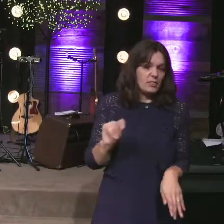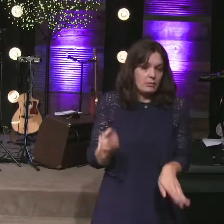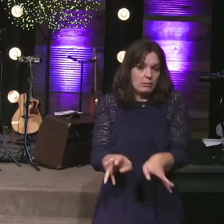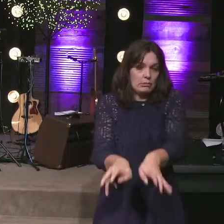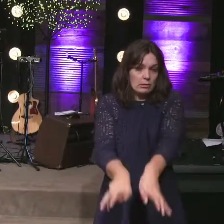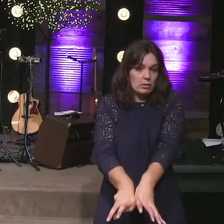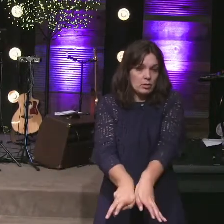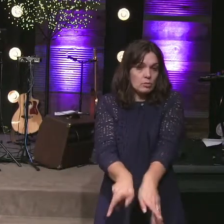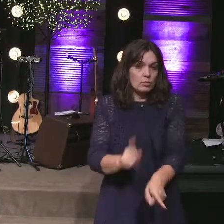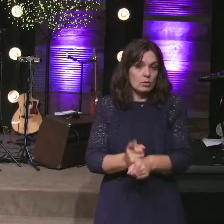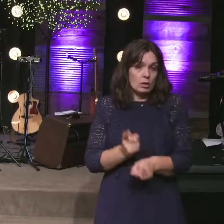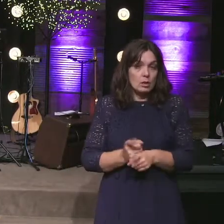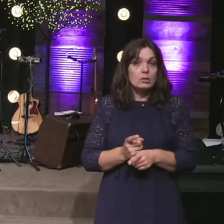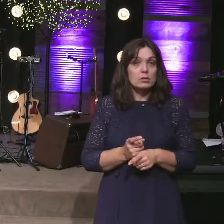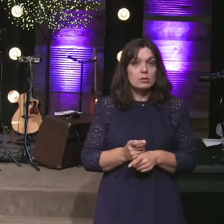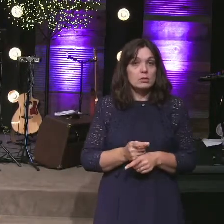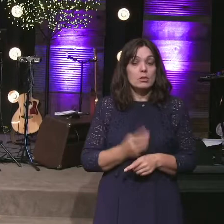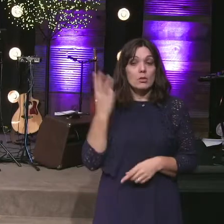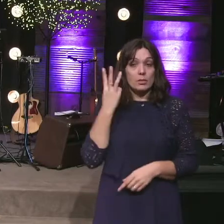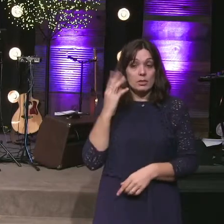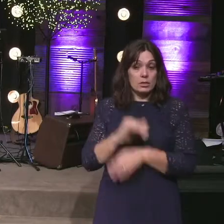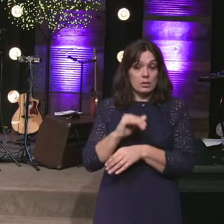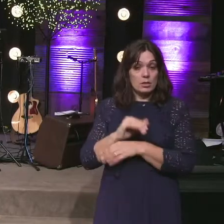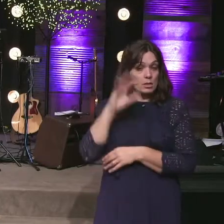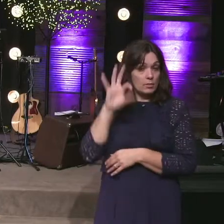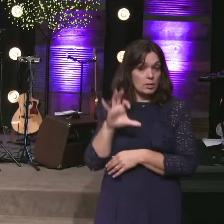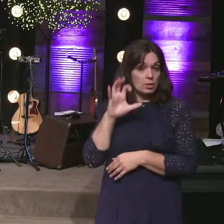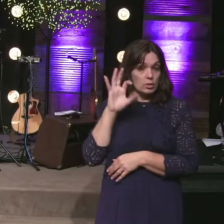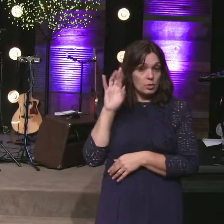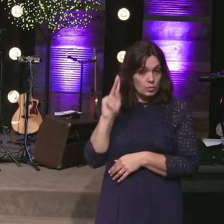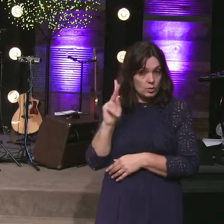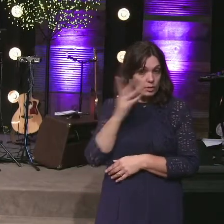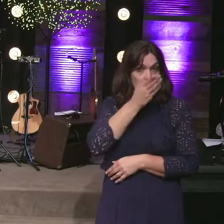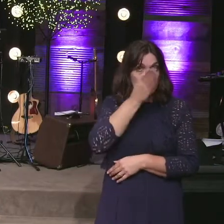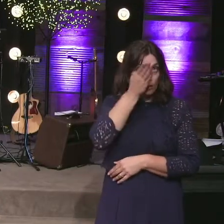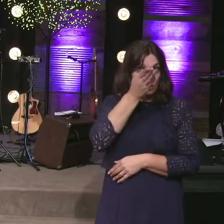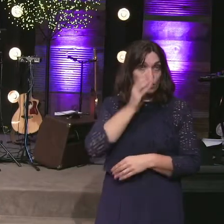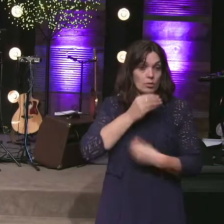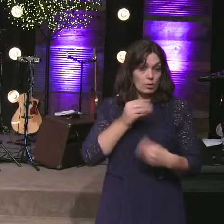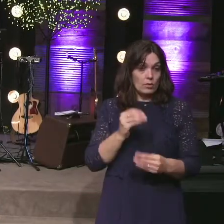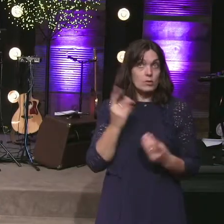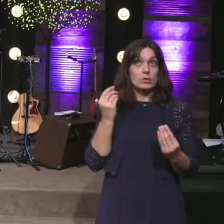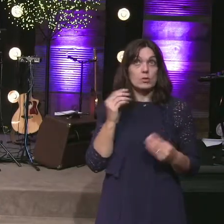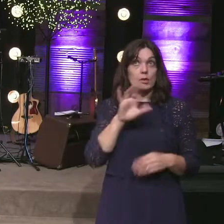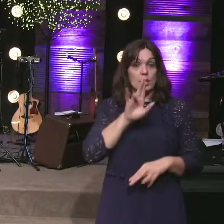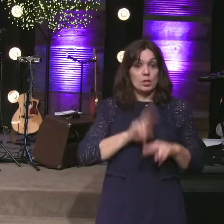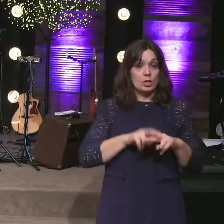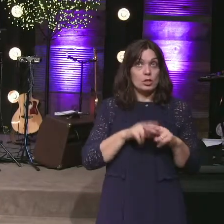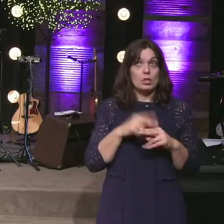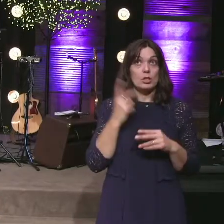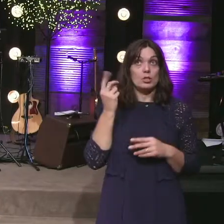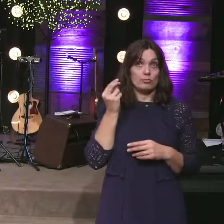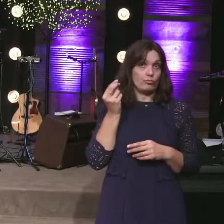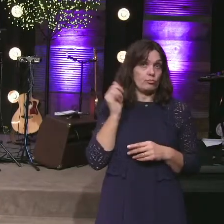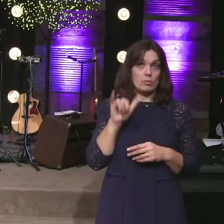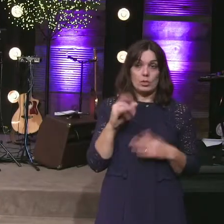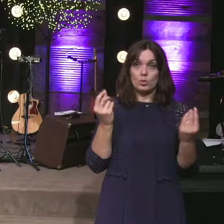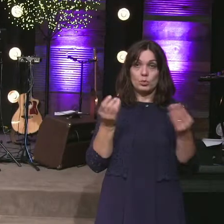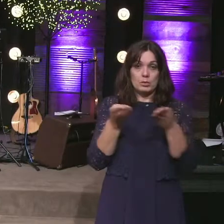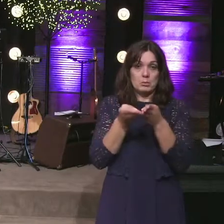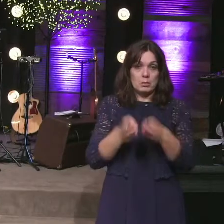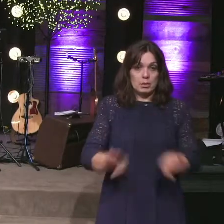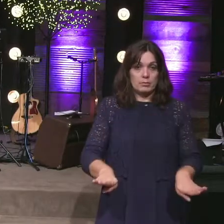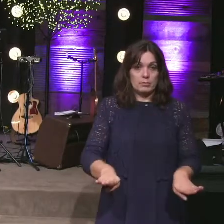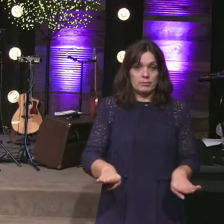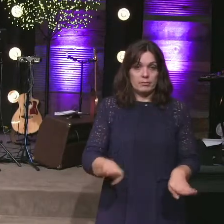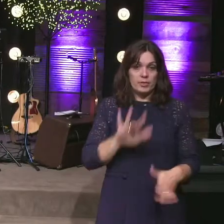Okay, Wednesday night, Pastor Rick was in his office Wednesday afternoon, and that chair, just like that, it split right down the